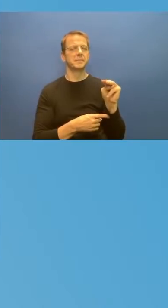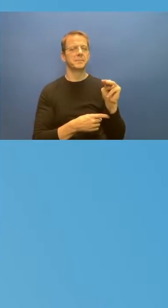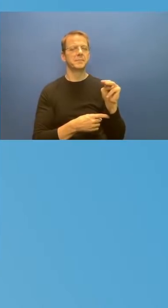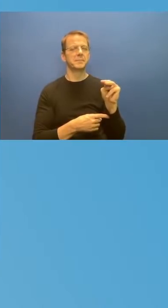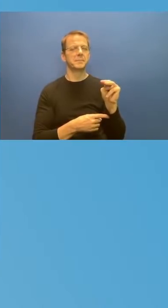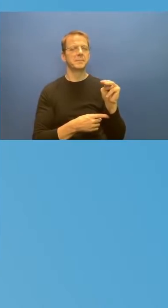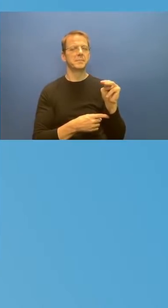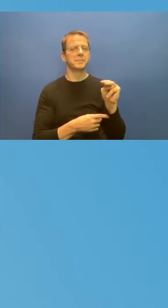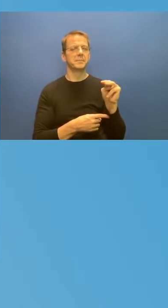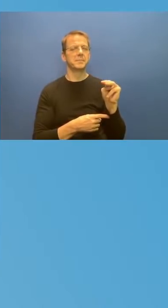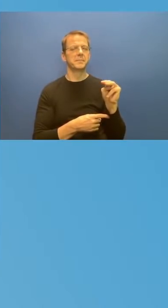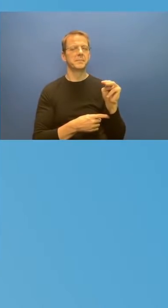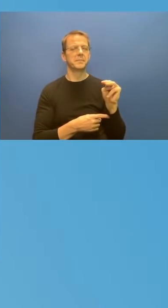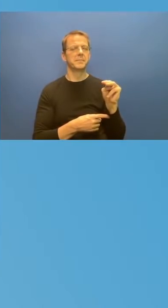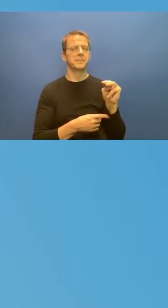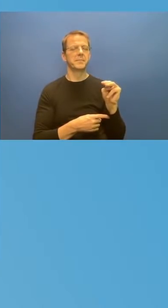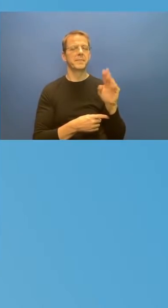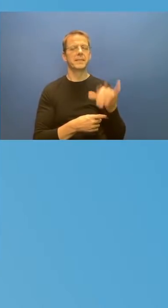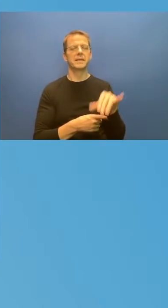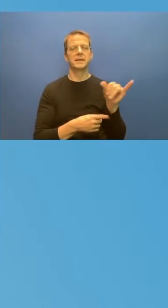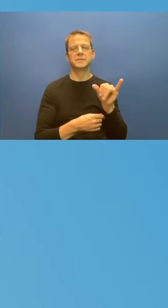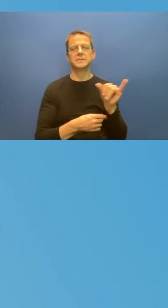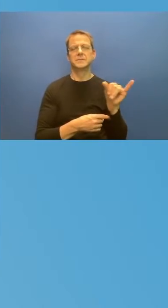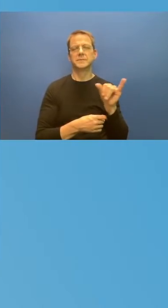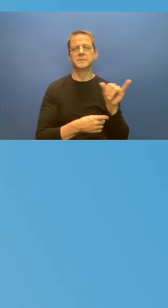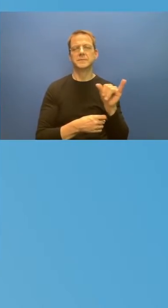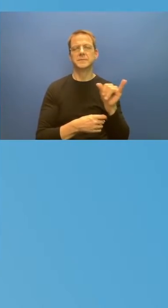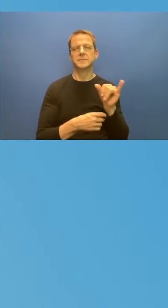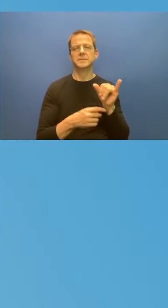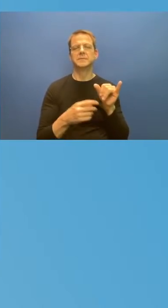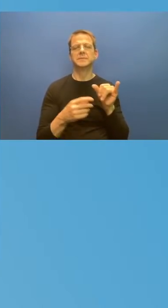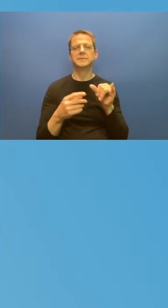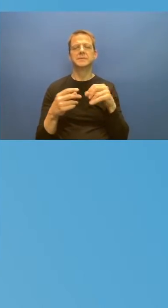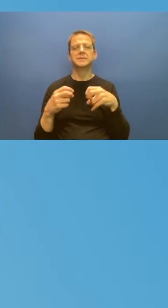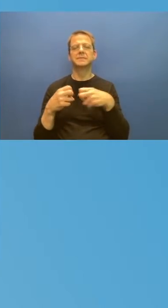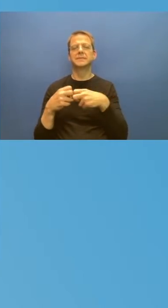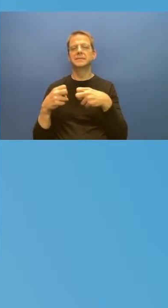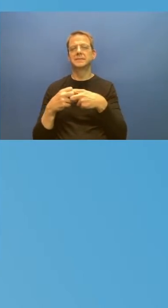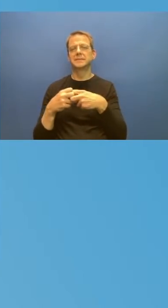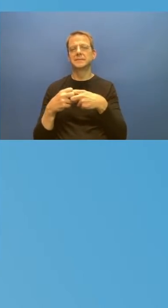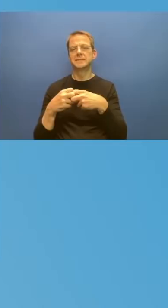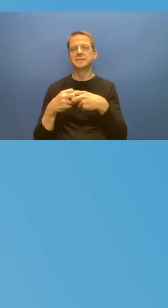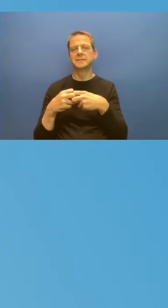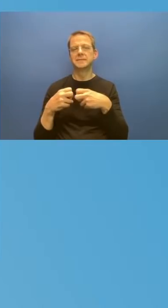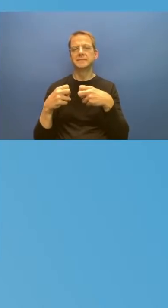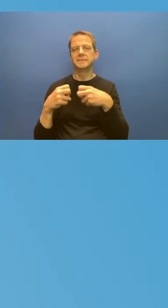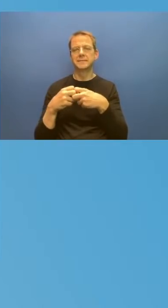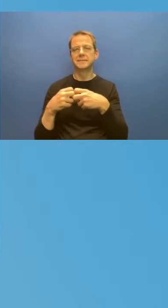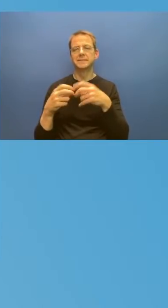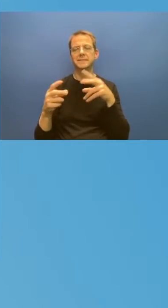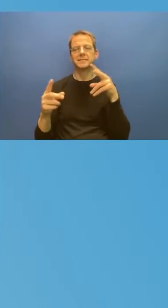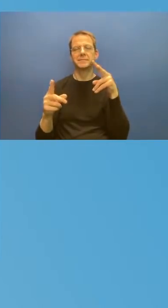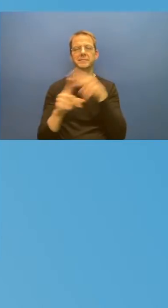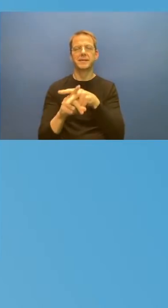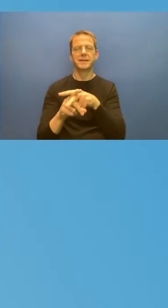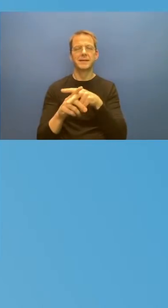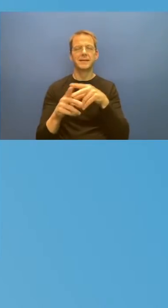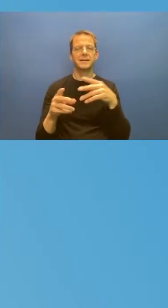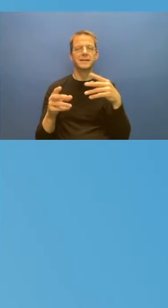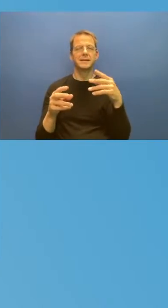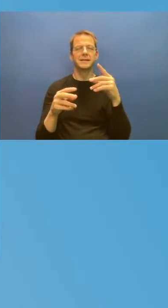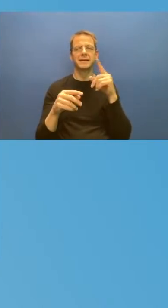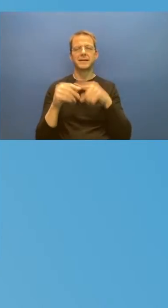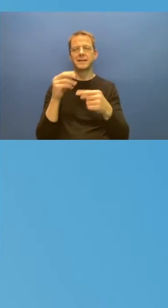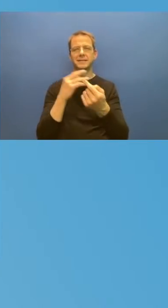what. It can't infect you if it can't get in you. And that means everything that we've been doing before will still work. And that's gathering restrictions